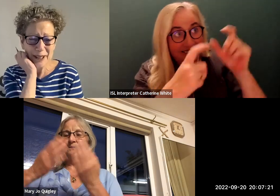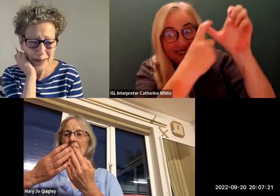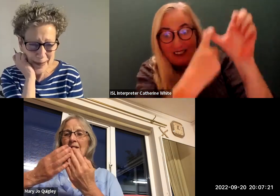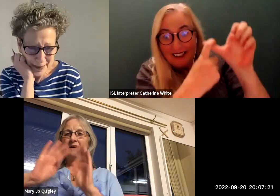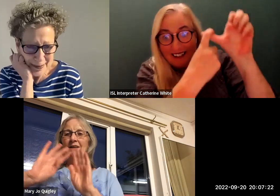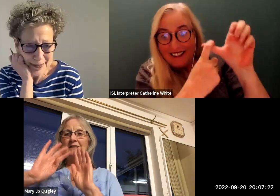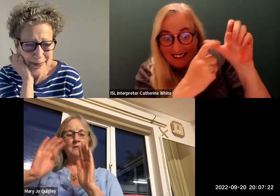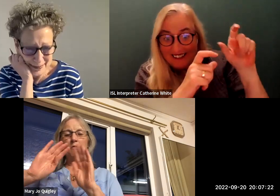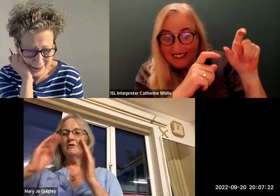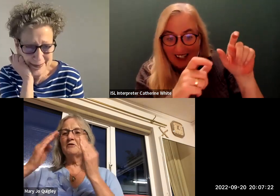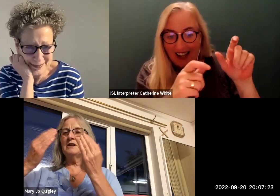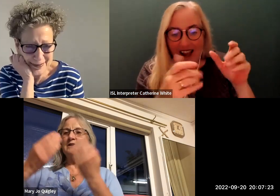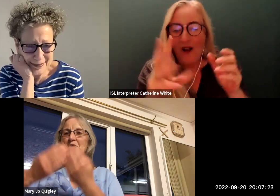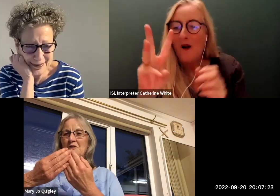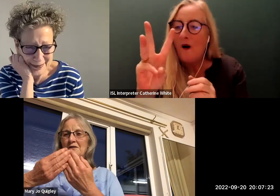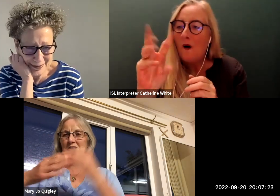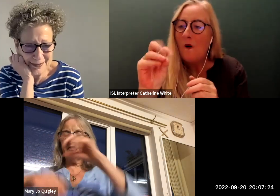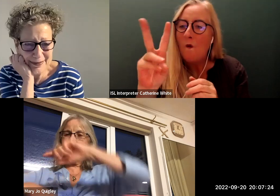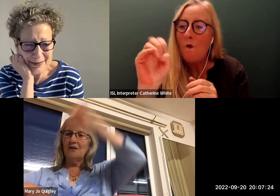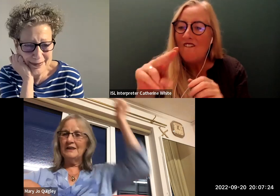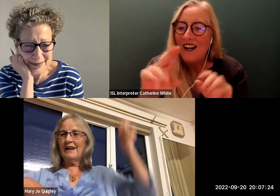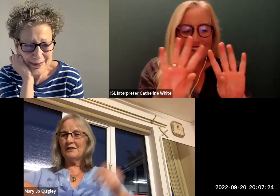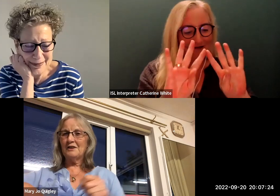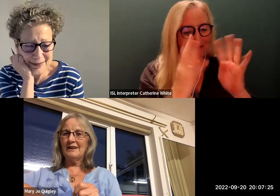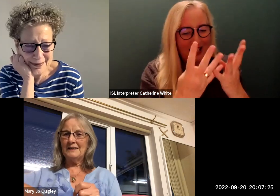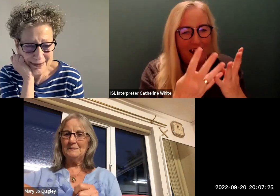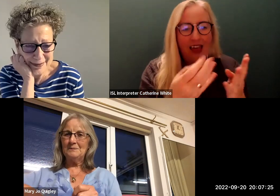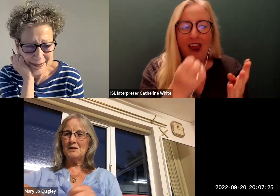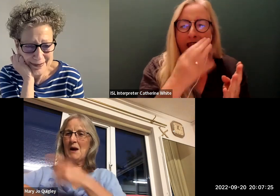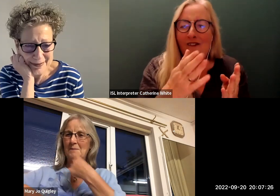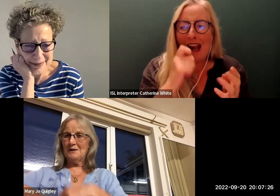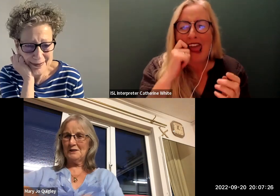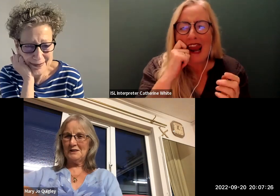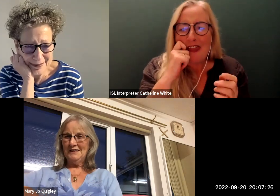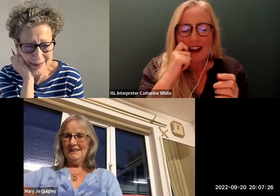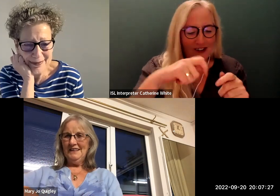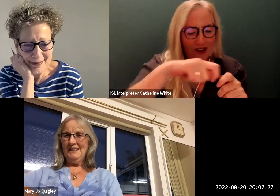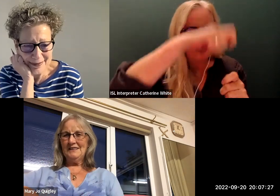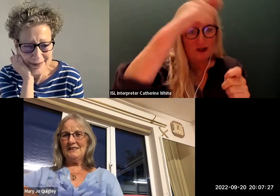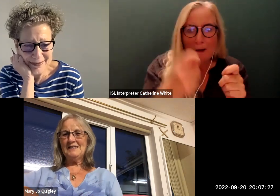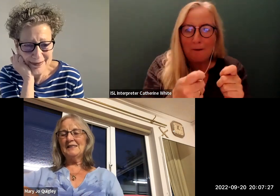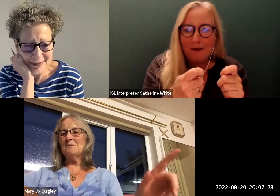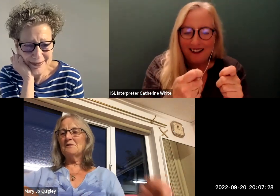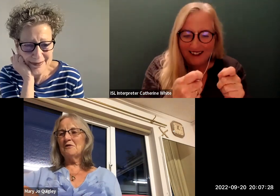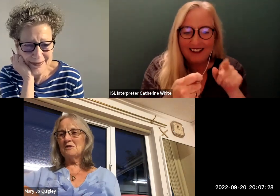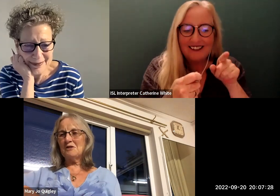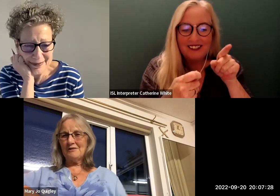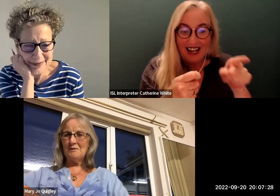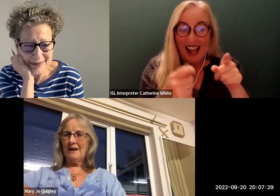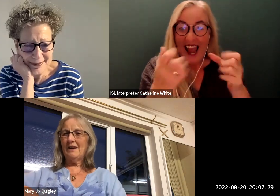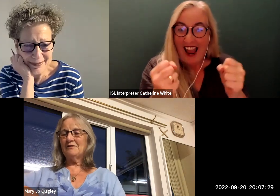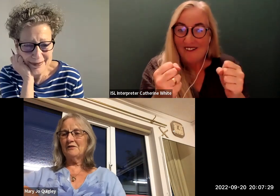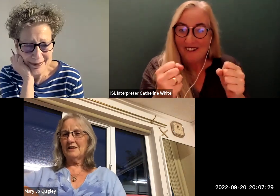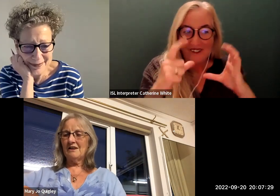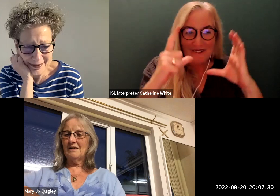woven reeds all around it, and then a lovely leather strap on it. And it's in some of the photographs that